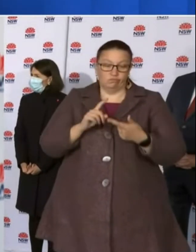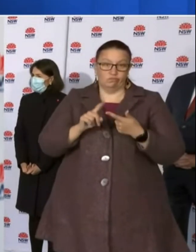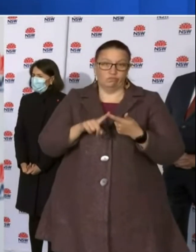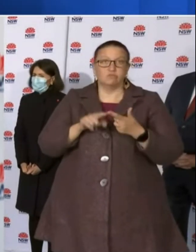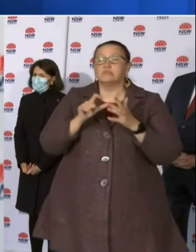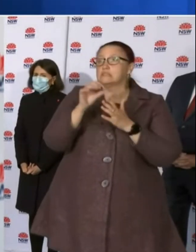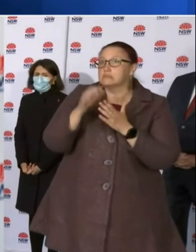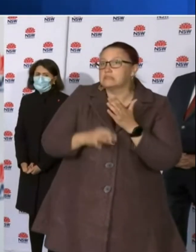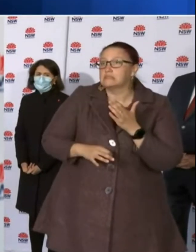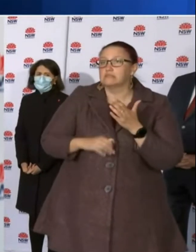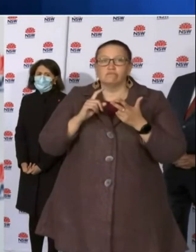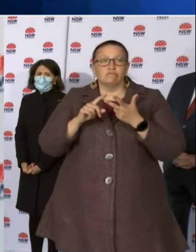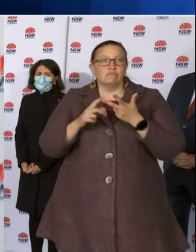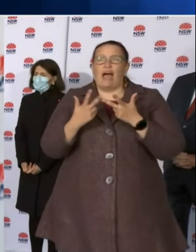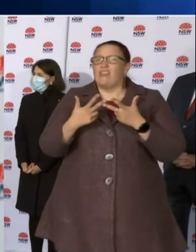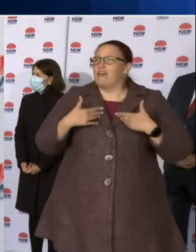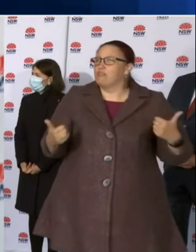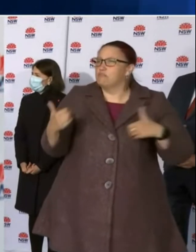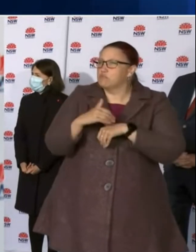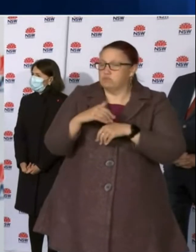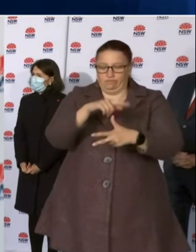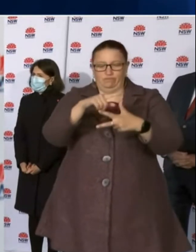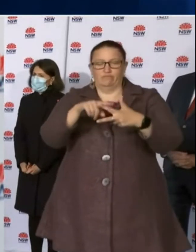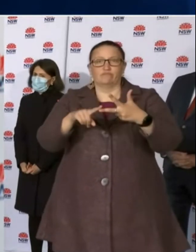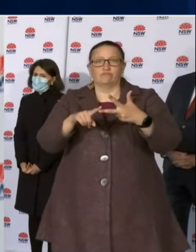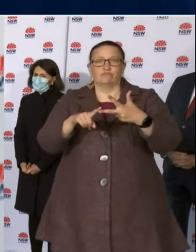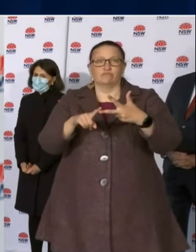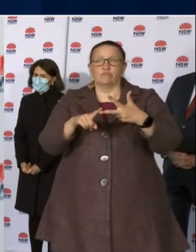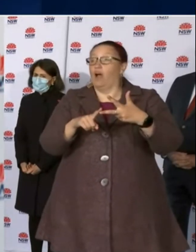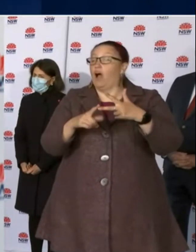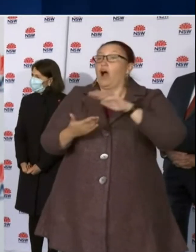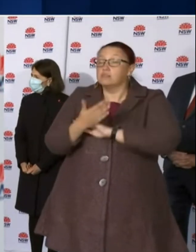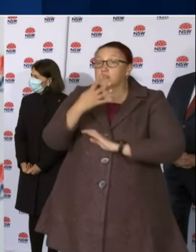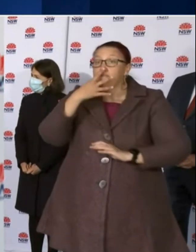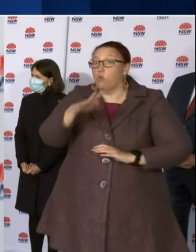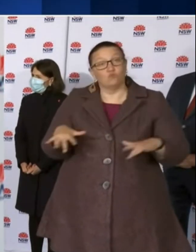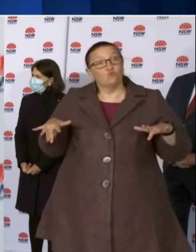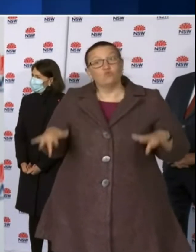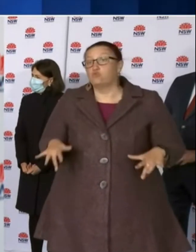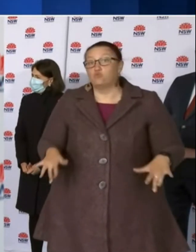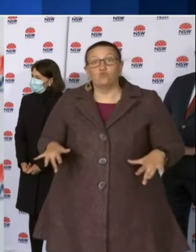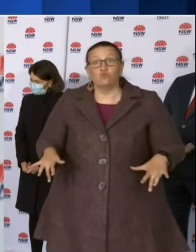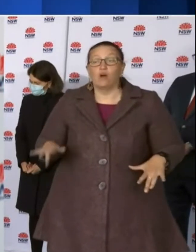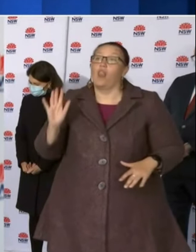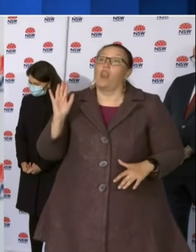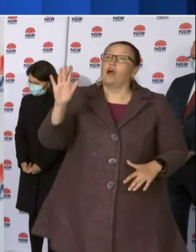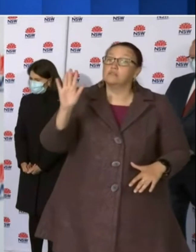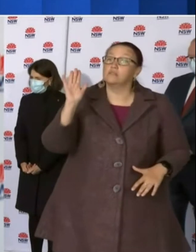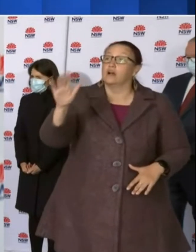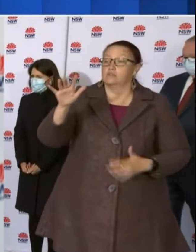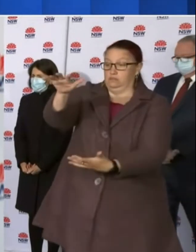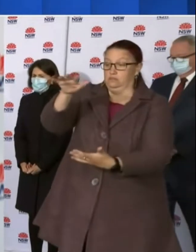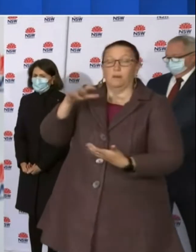it's basically whoever wants access will be able to get access. But we're not at that point at this time. And I think we need